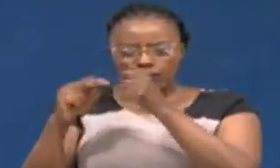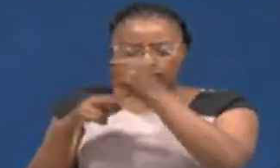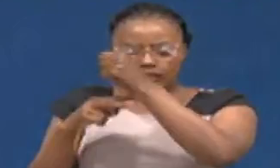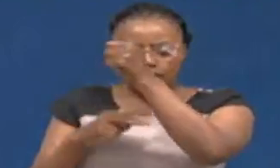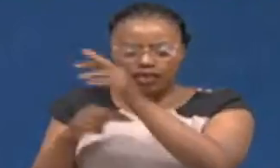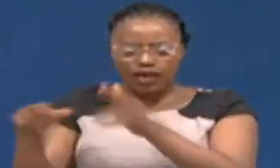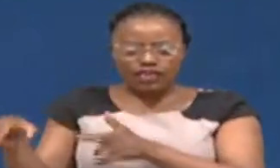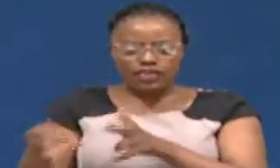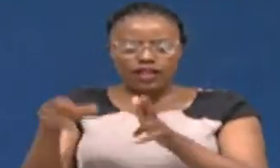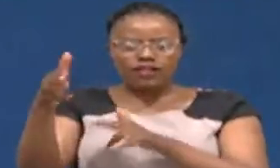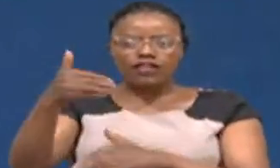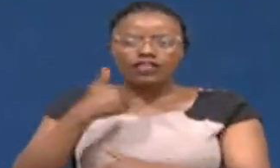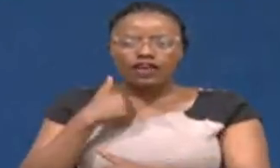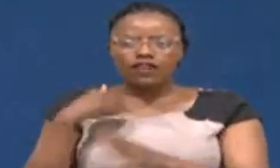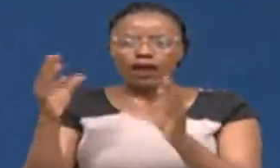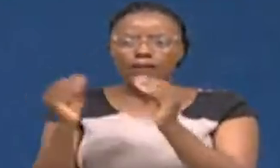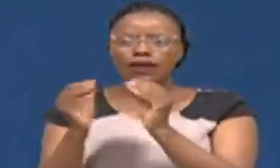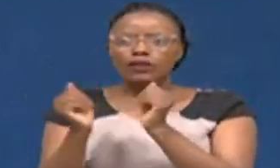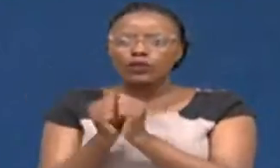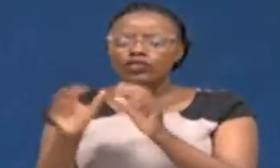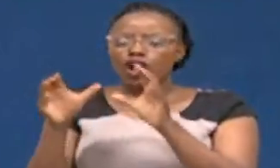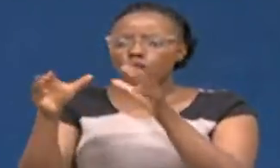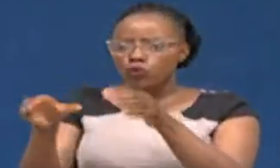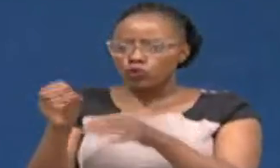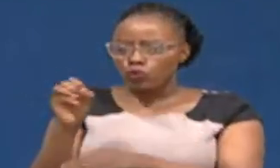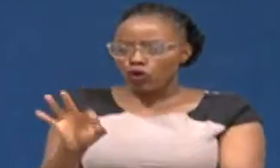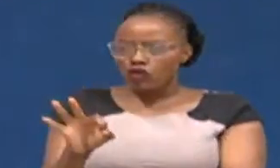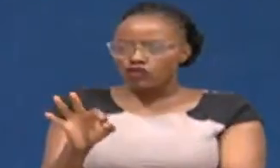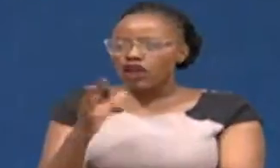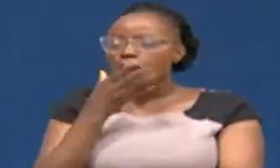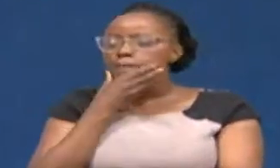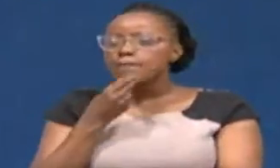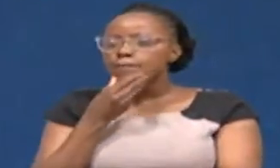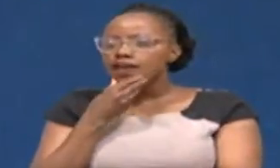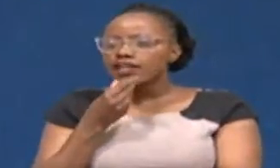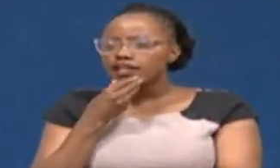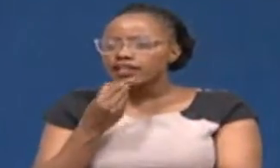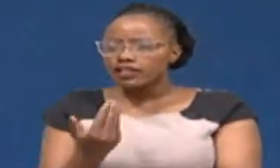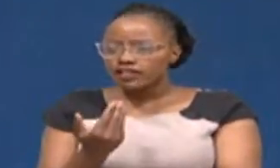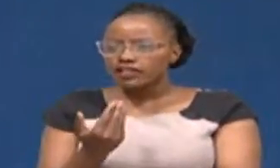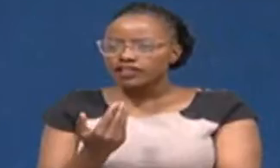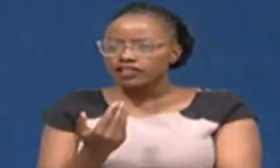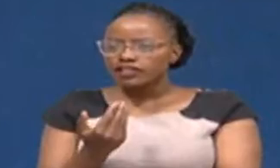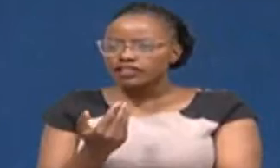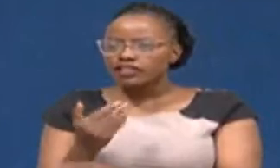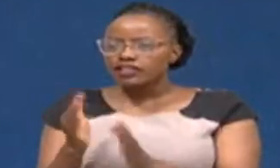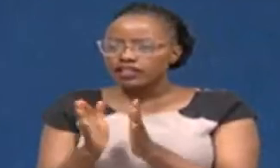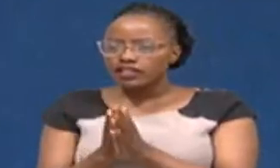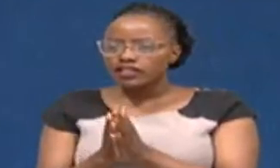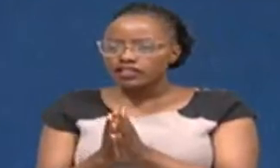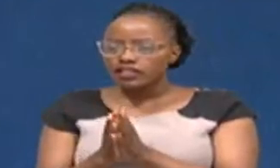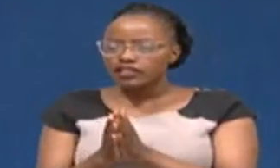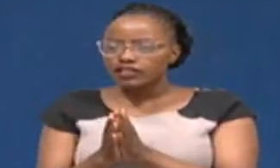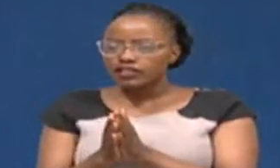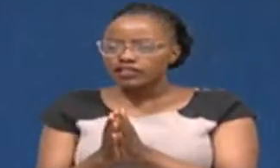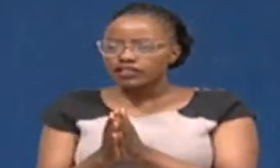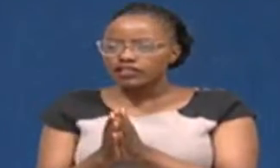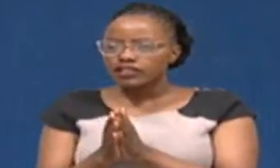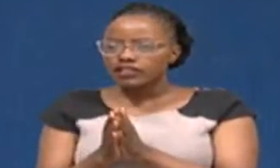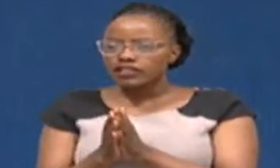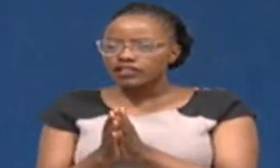is a river, I met with this gang of men, you know? And